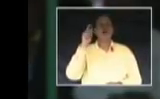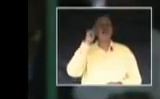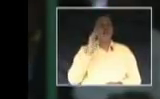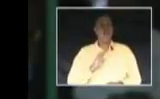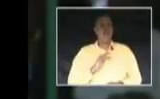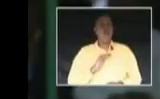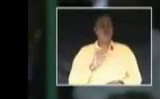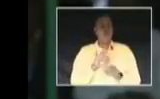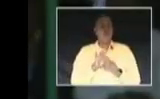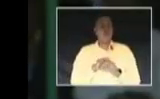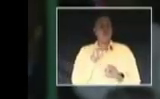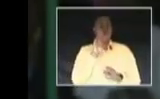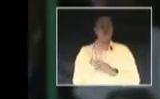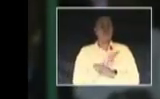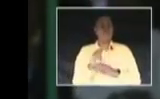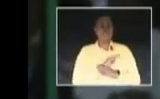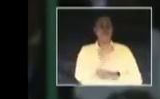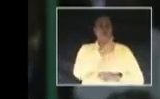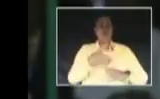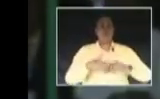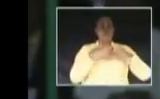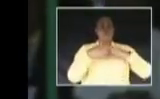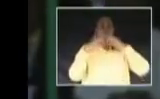business entrepreneurship.